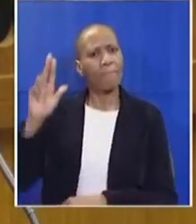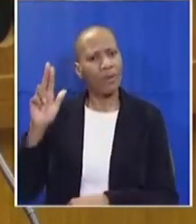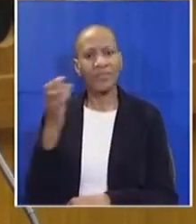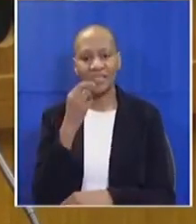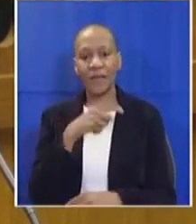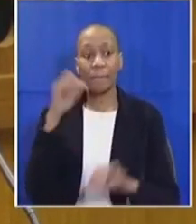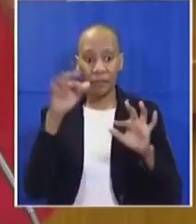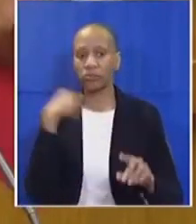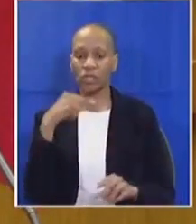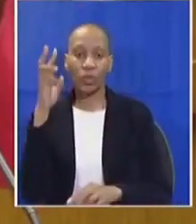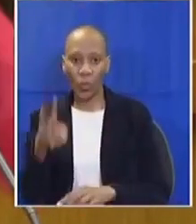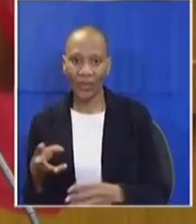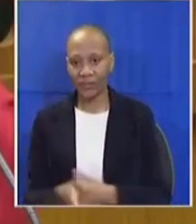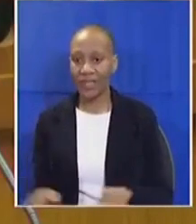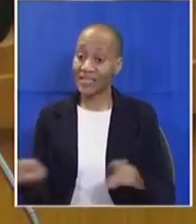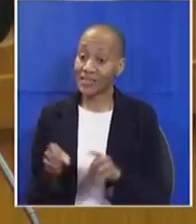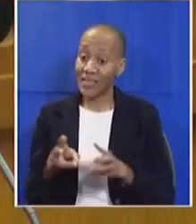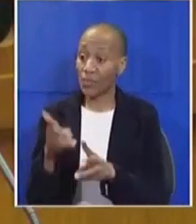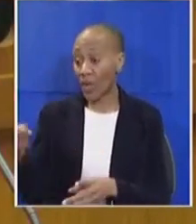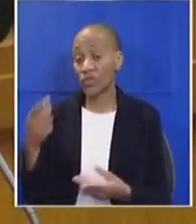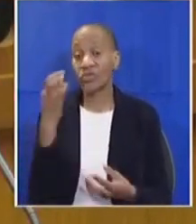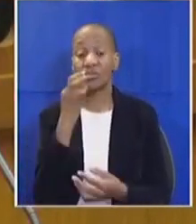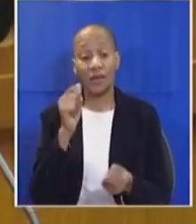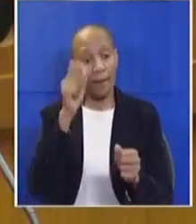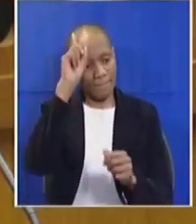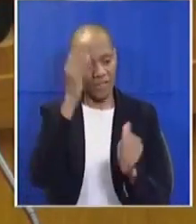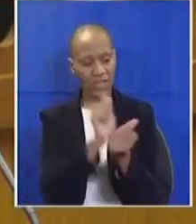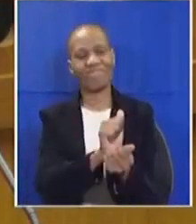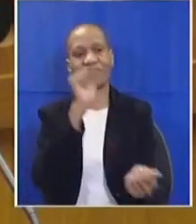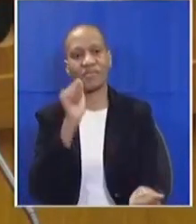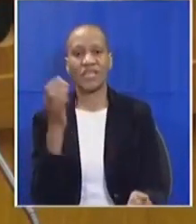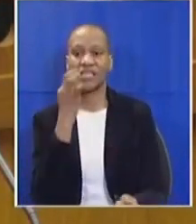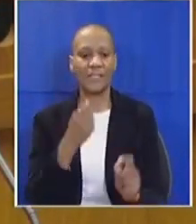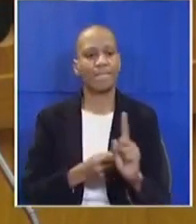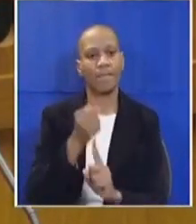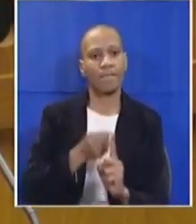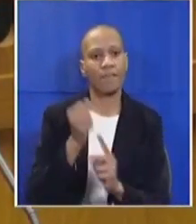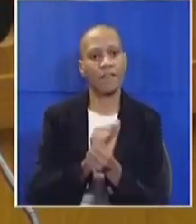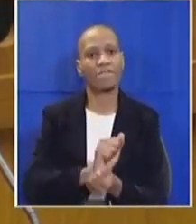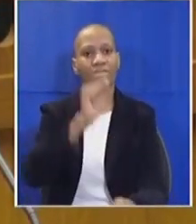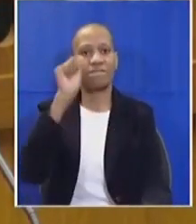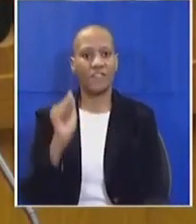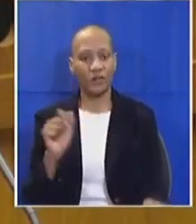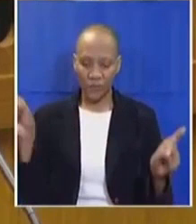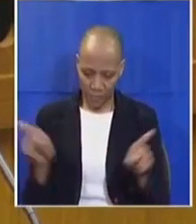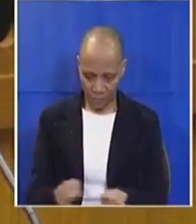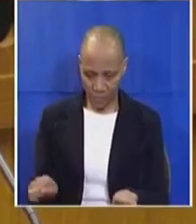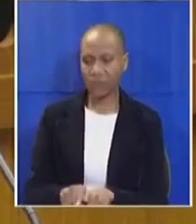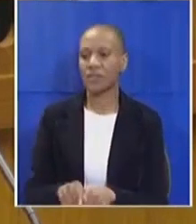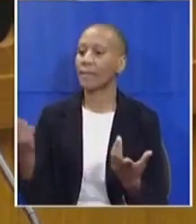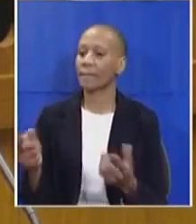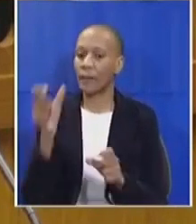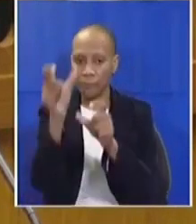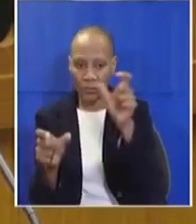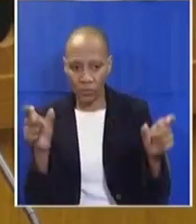kill people. The same way you were willing to release him from prison, calling him a freedom fighter, you must free all fees must